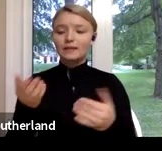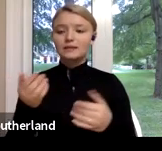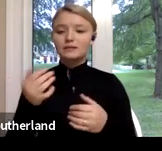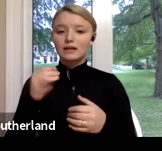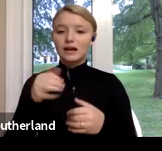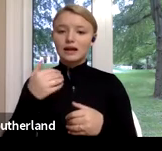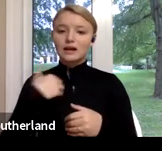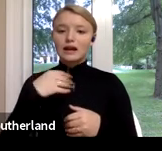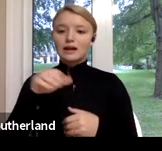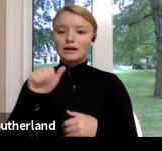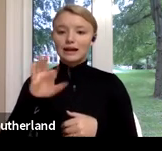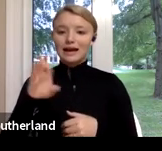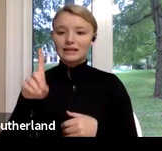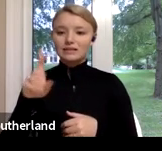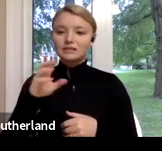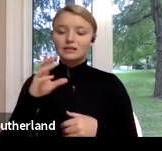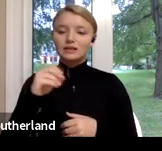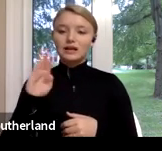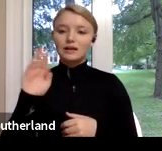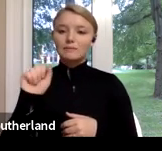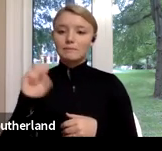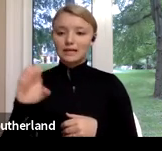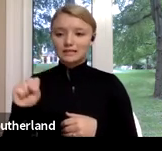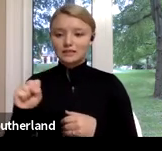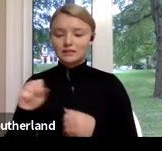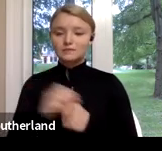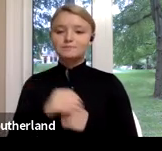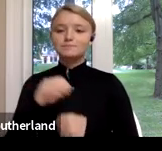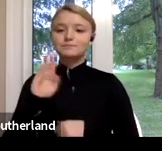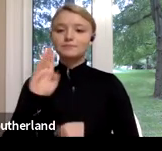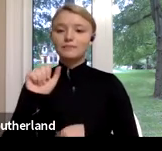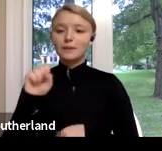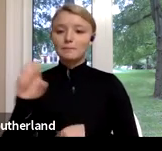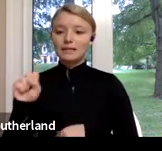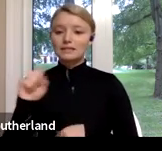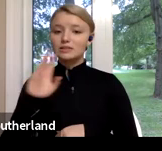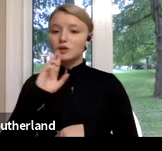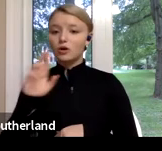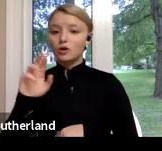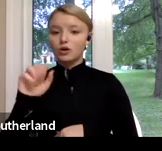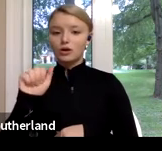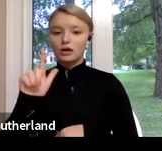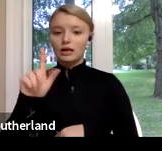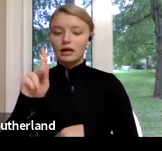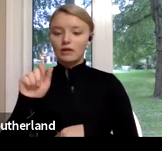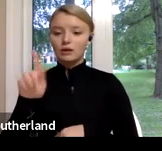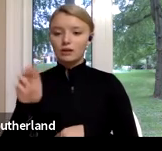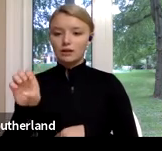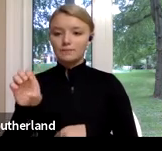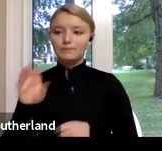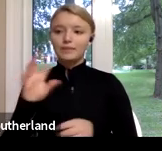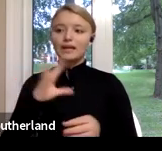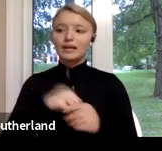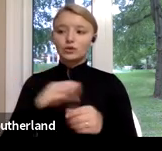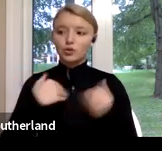acids and bases. Bases are alkaline. So in your body, we have